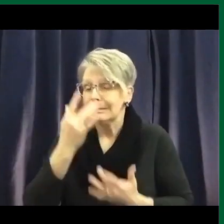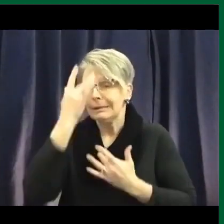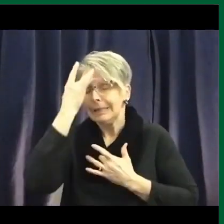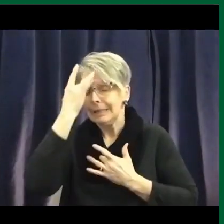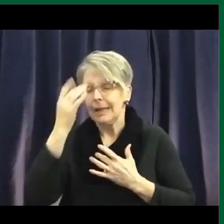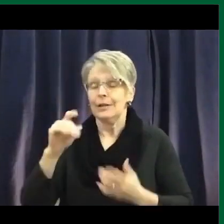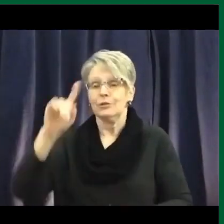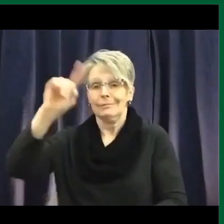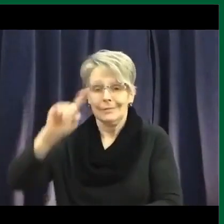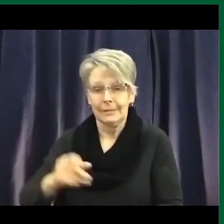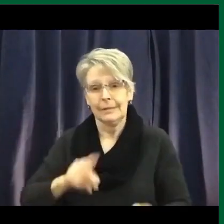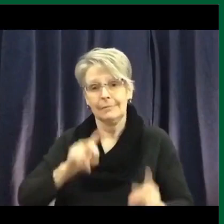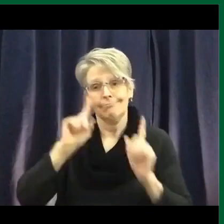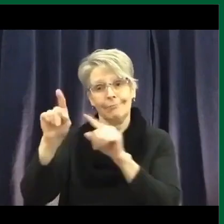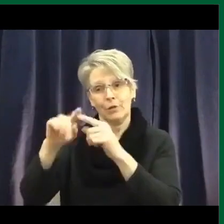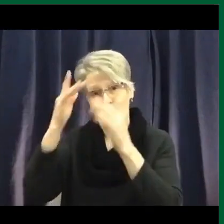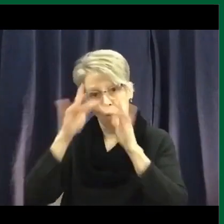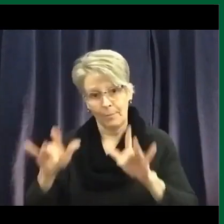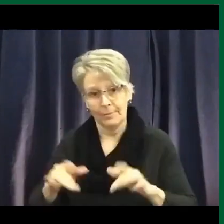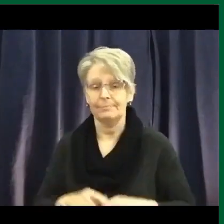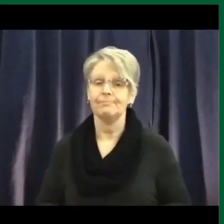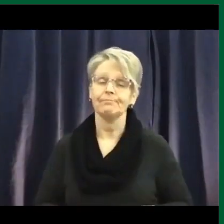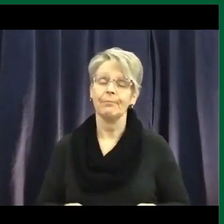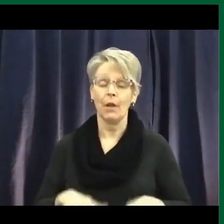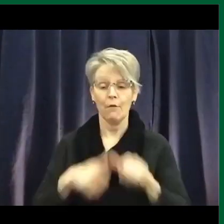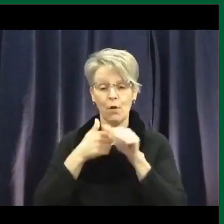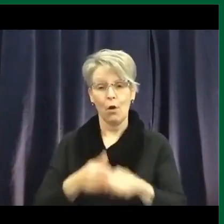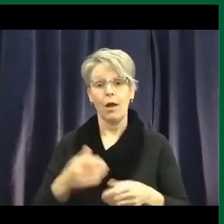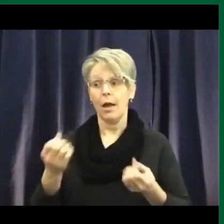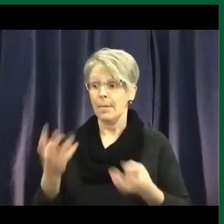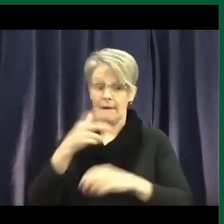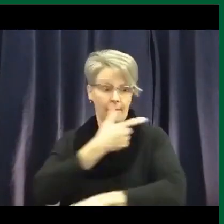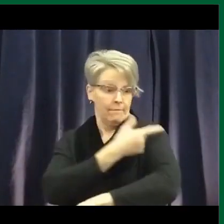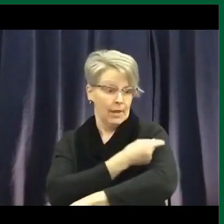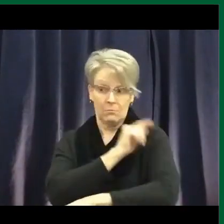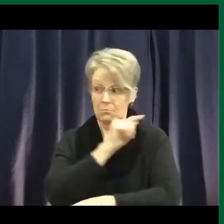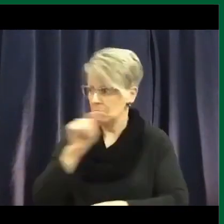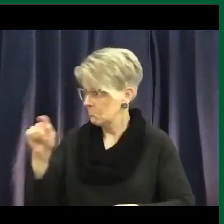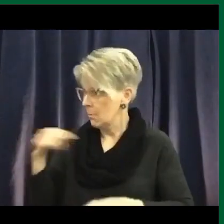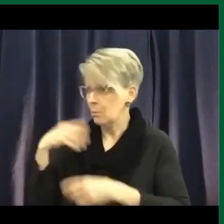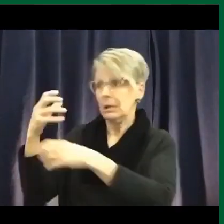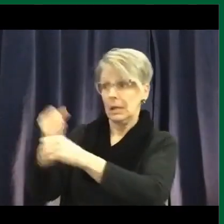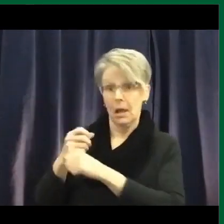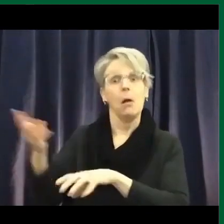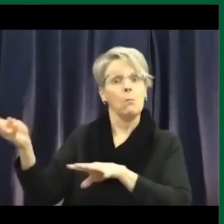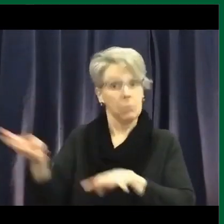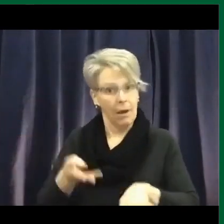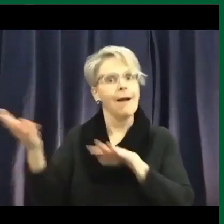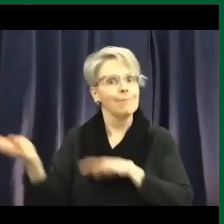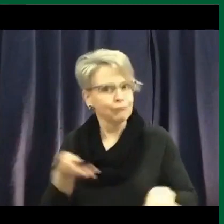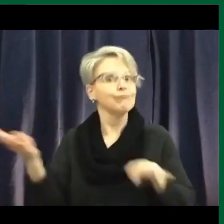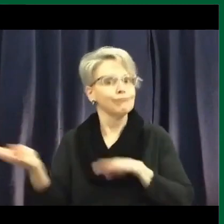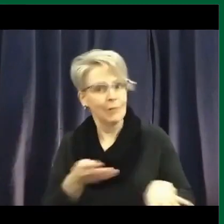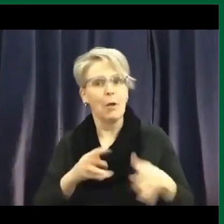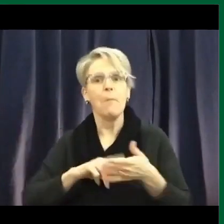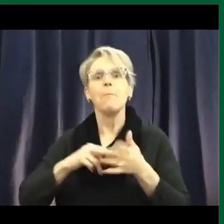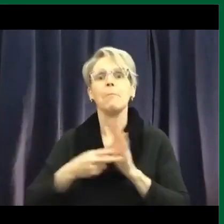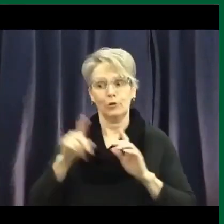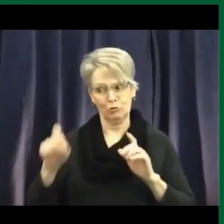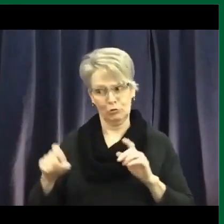seen. Based on the number of vaccines we now expect to receive, we should be able to begin vaccinating people in